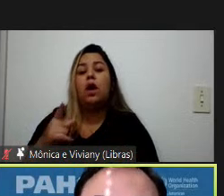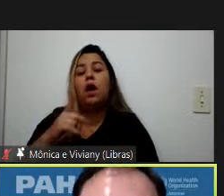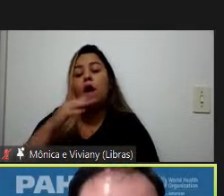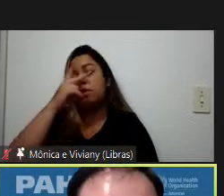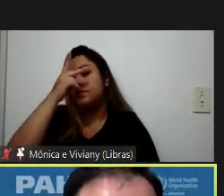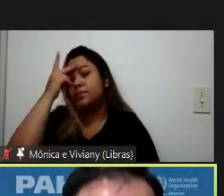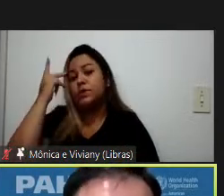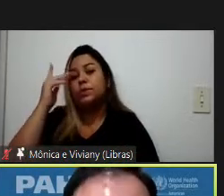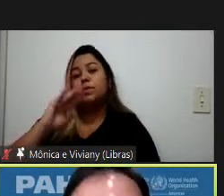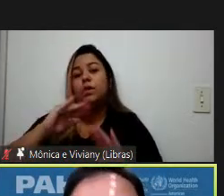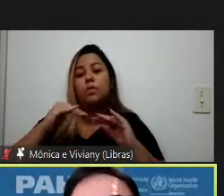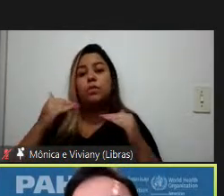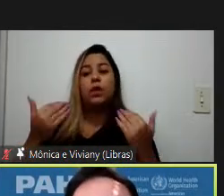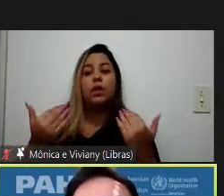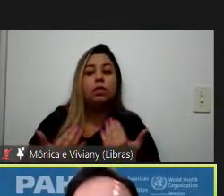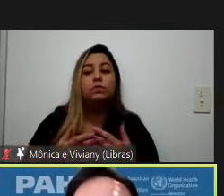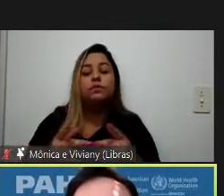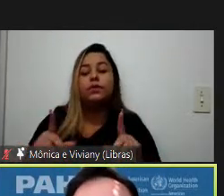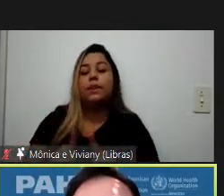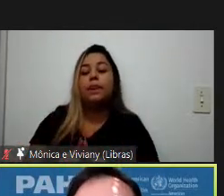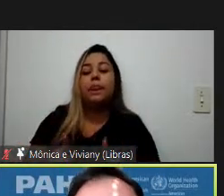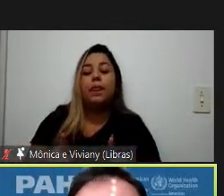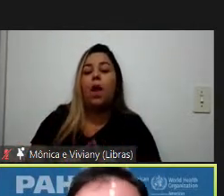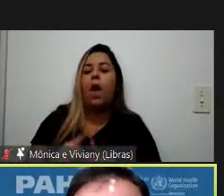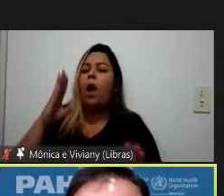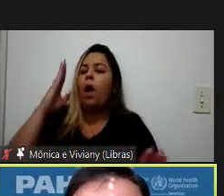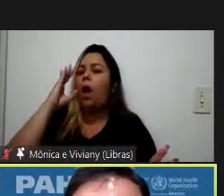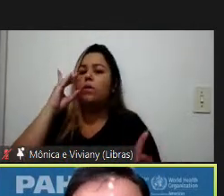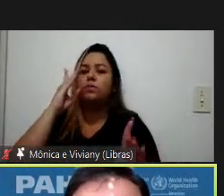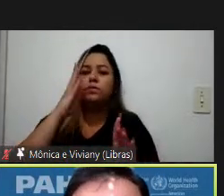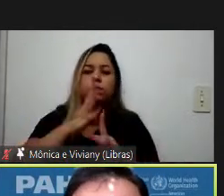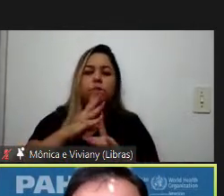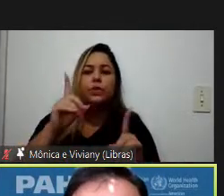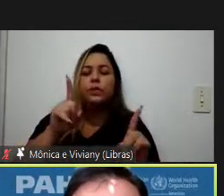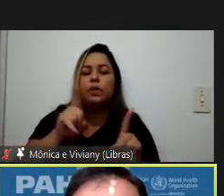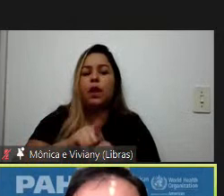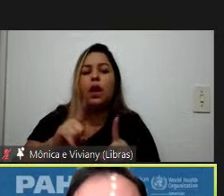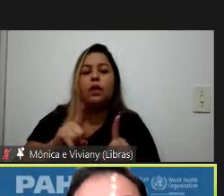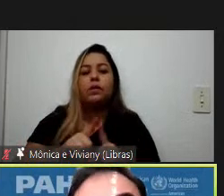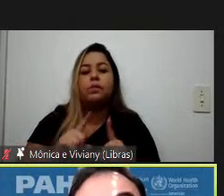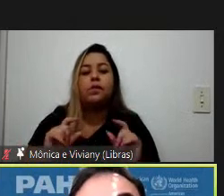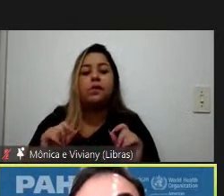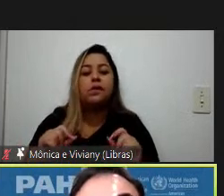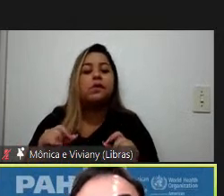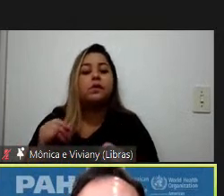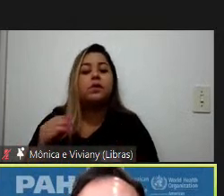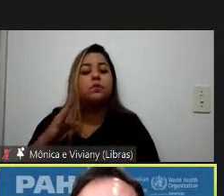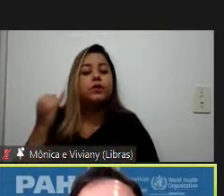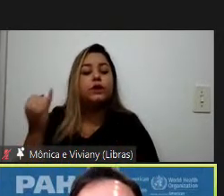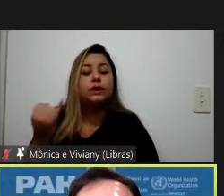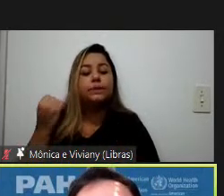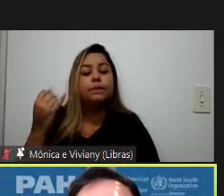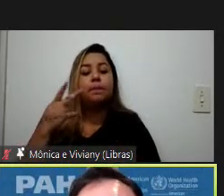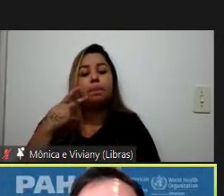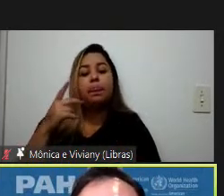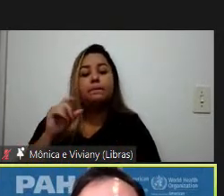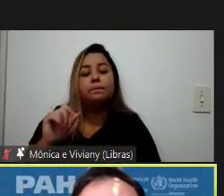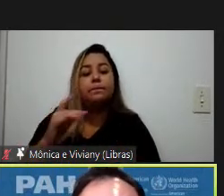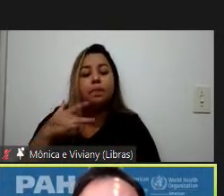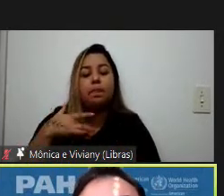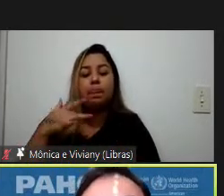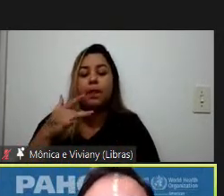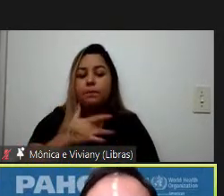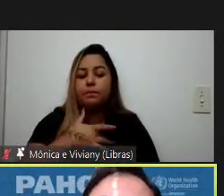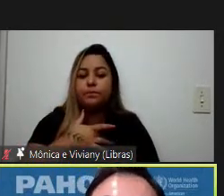equity and taking into consideration the people, the communities which are considered its center, the center of this model of attention. This is fundamental